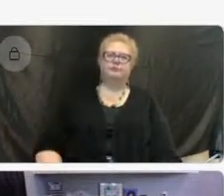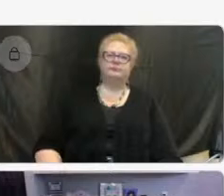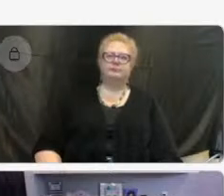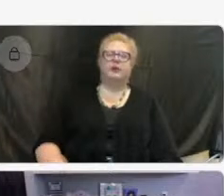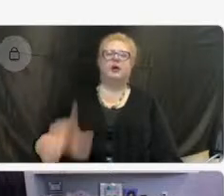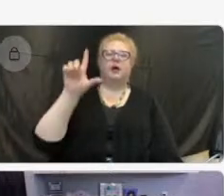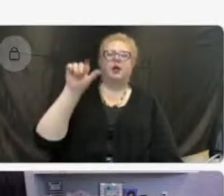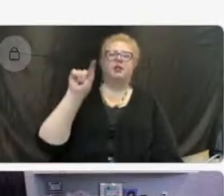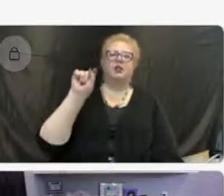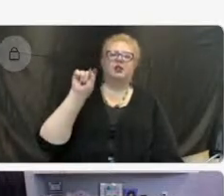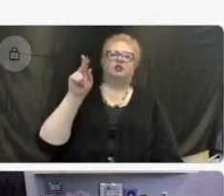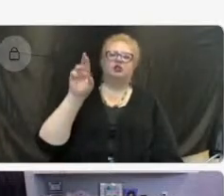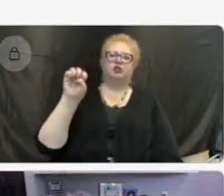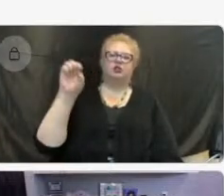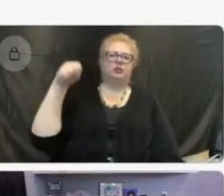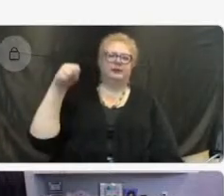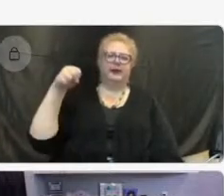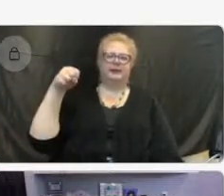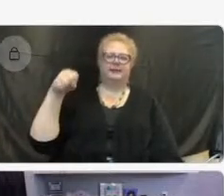Latour? Yes.